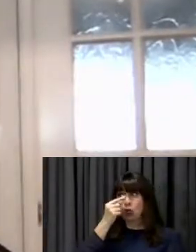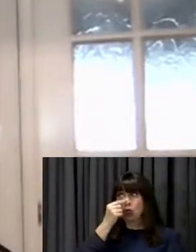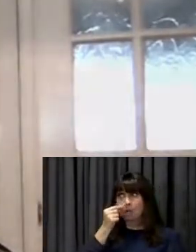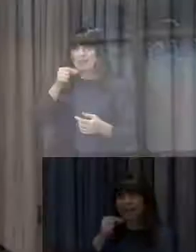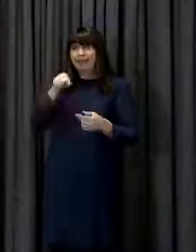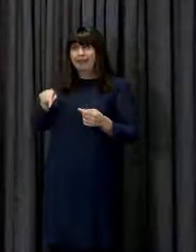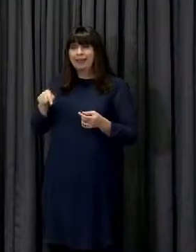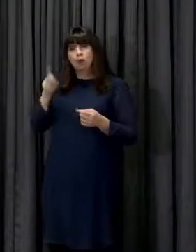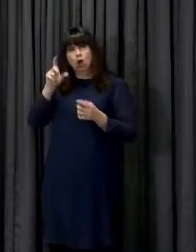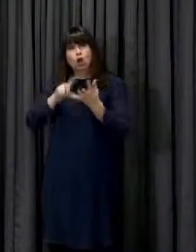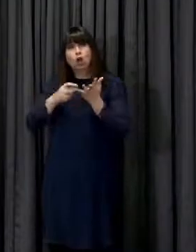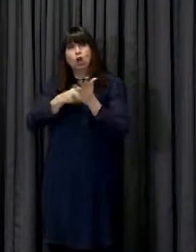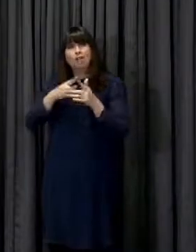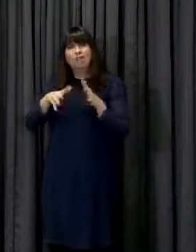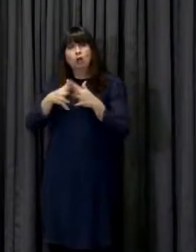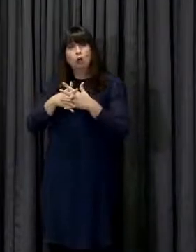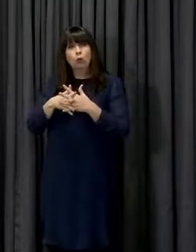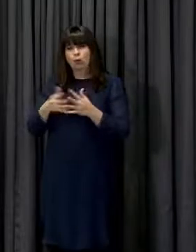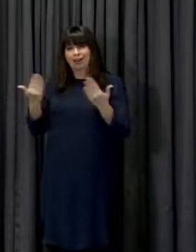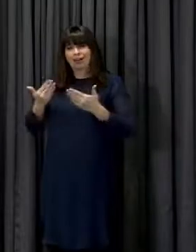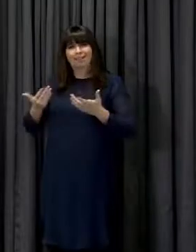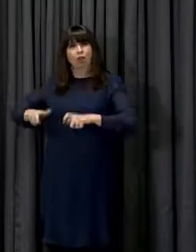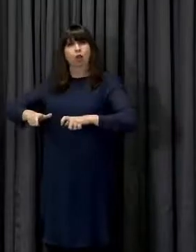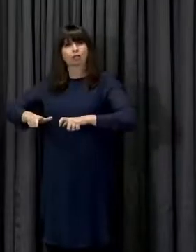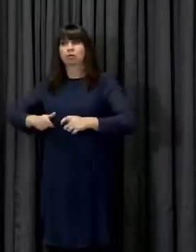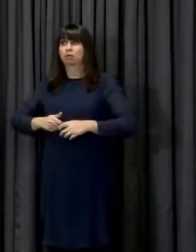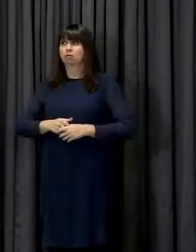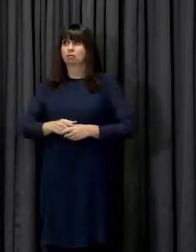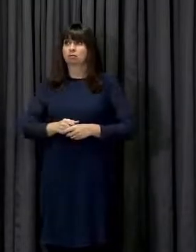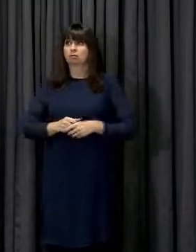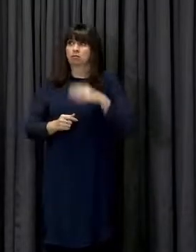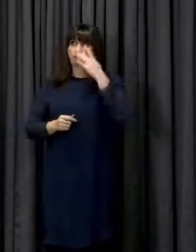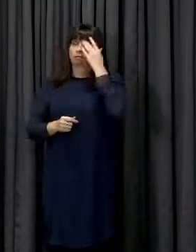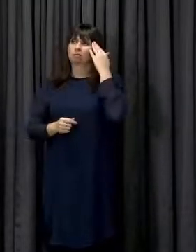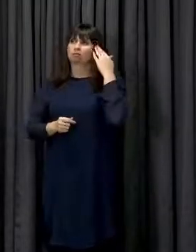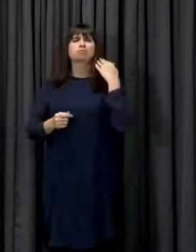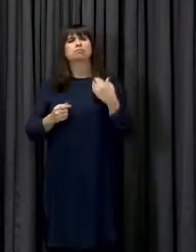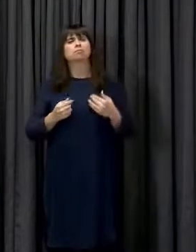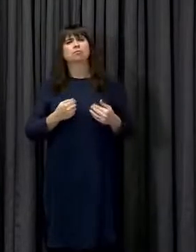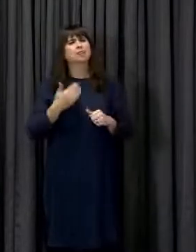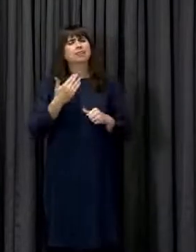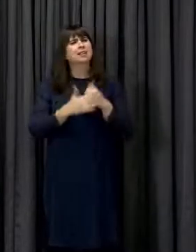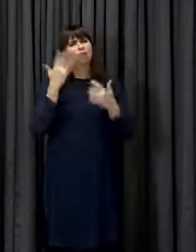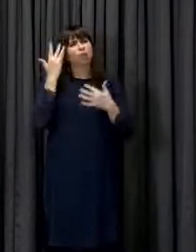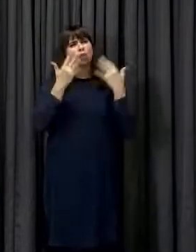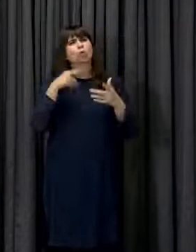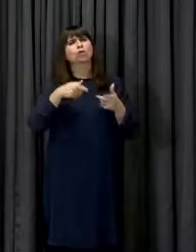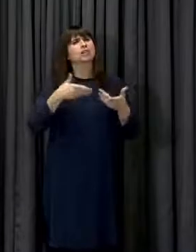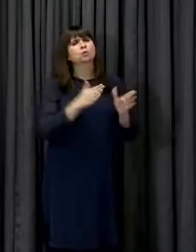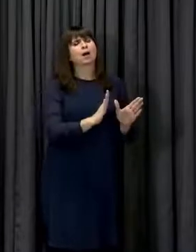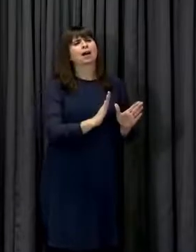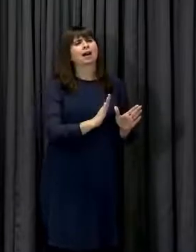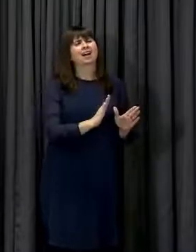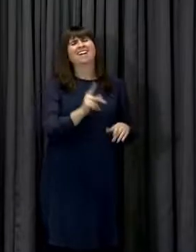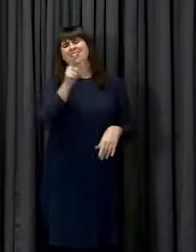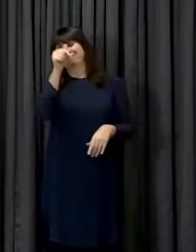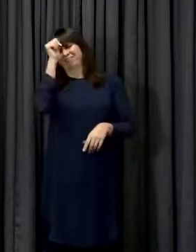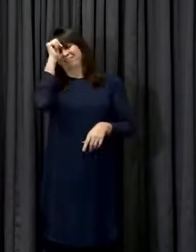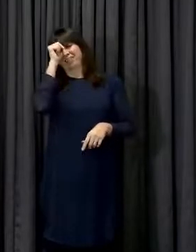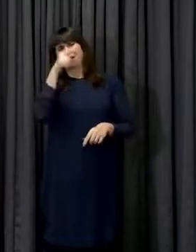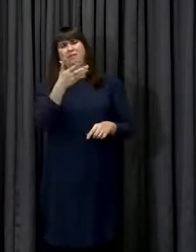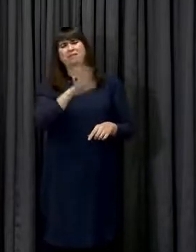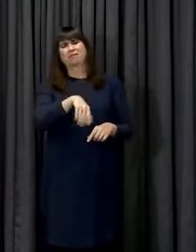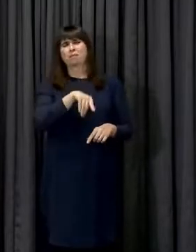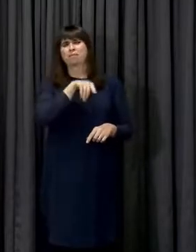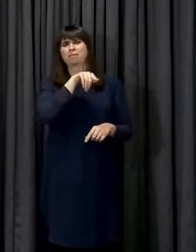that? Well, a curfew has never been a response that we've considered. In the way I know it, this came from an